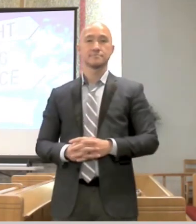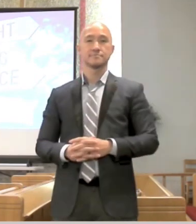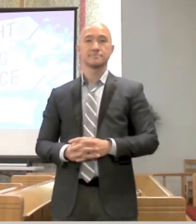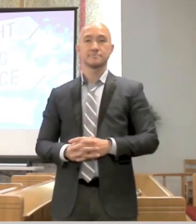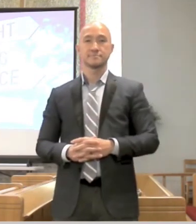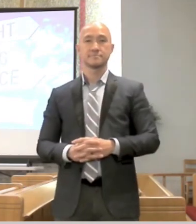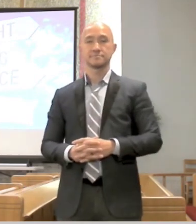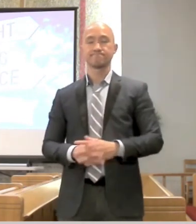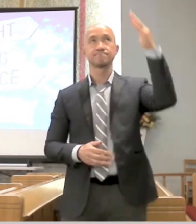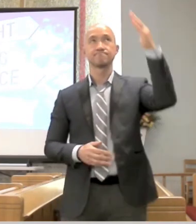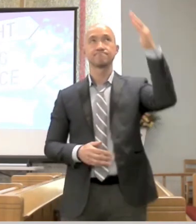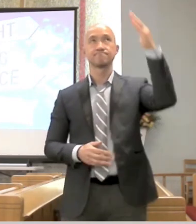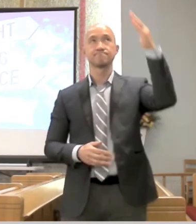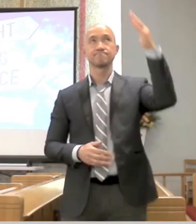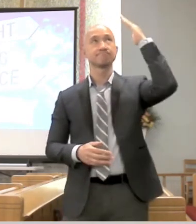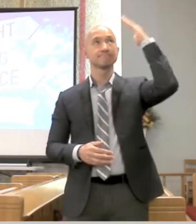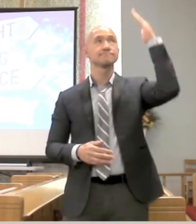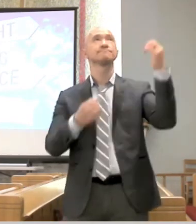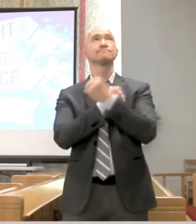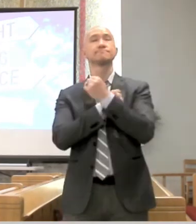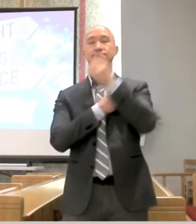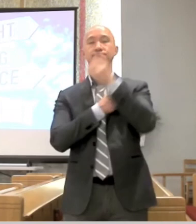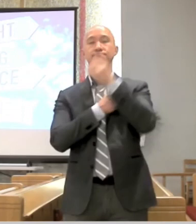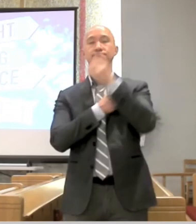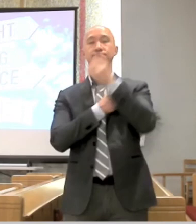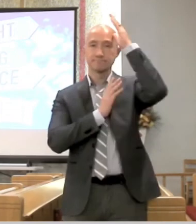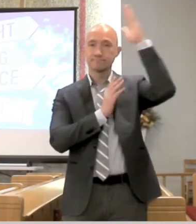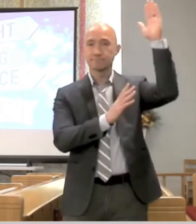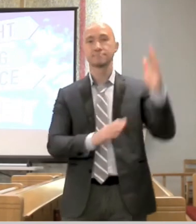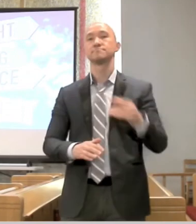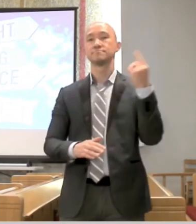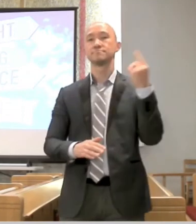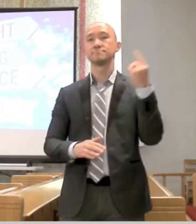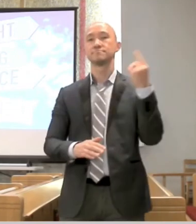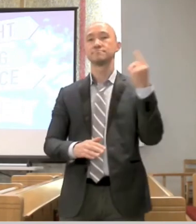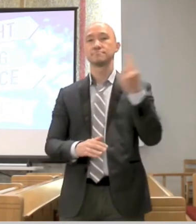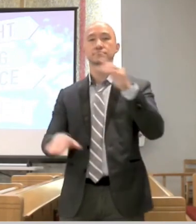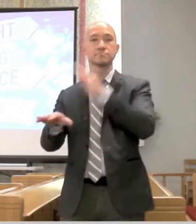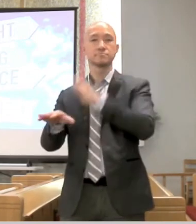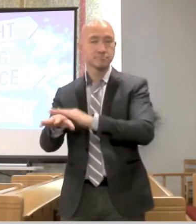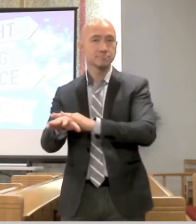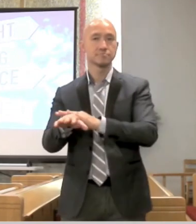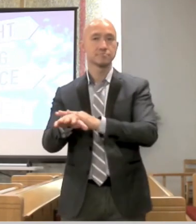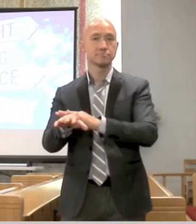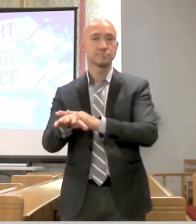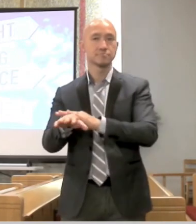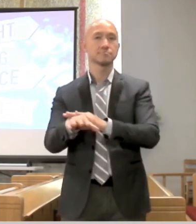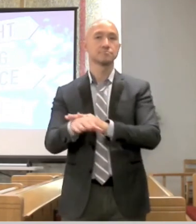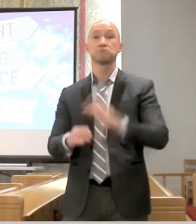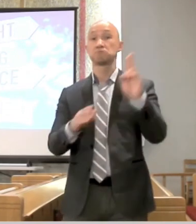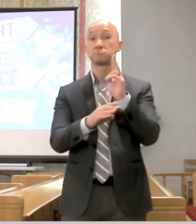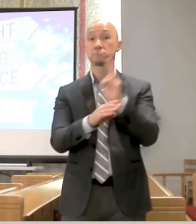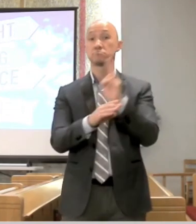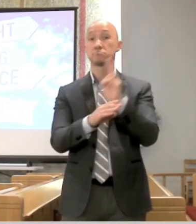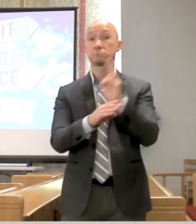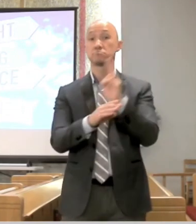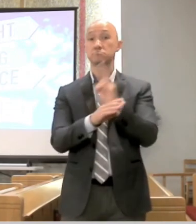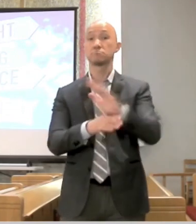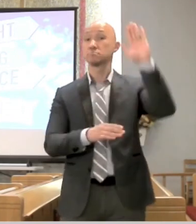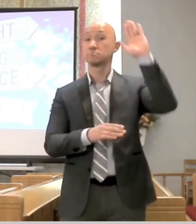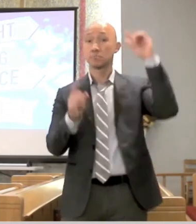a loving Father, and he's going to warn you through his word. He's going to warn you through the church. He's even going to use other people